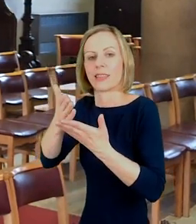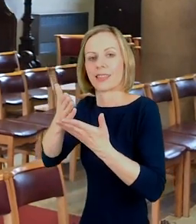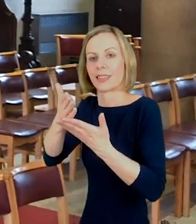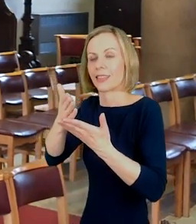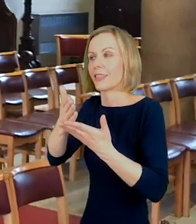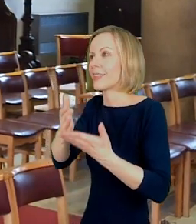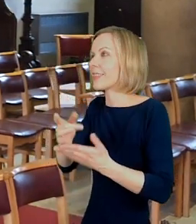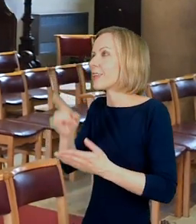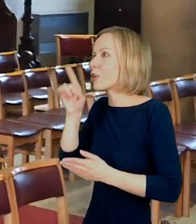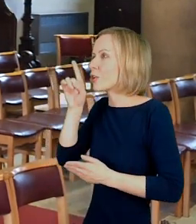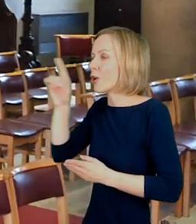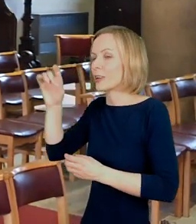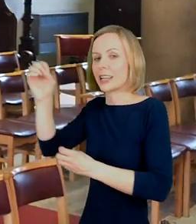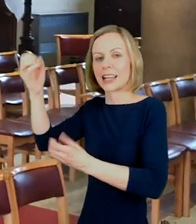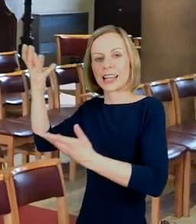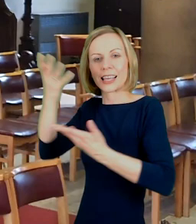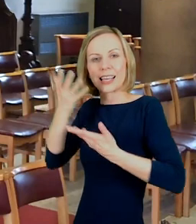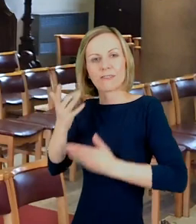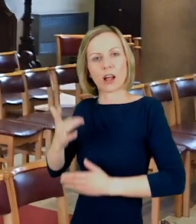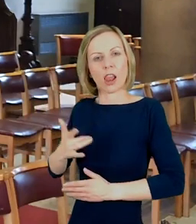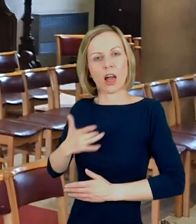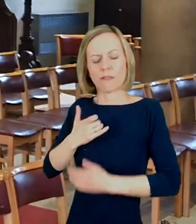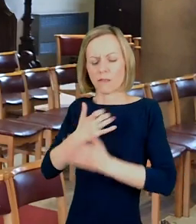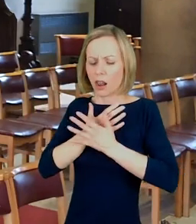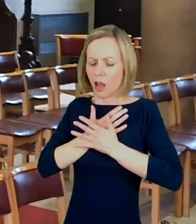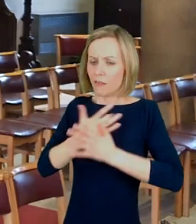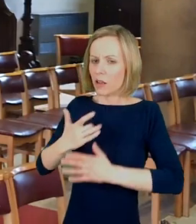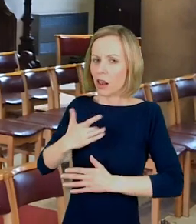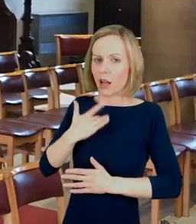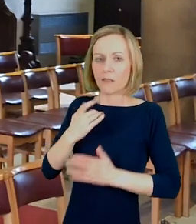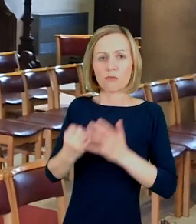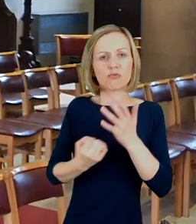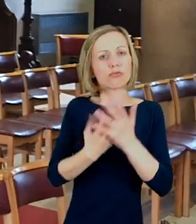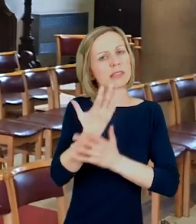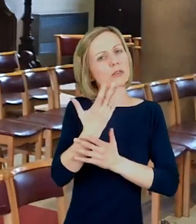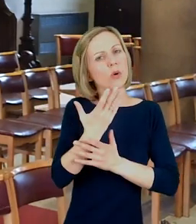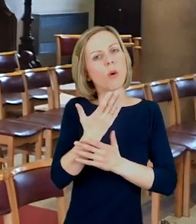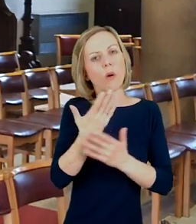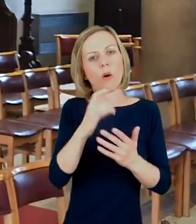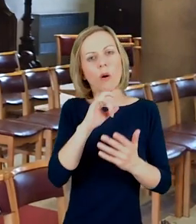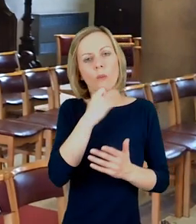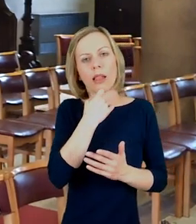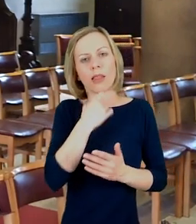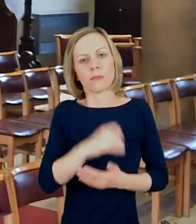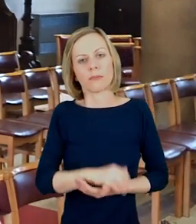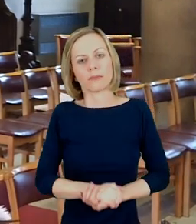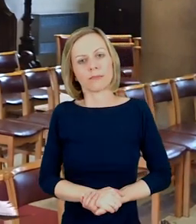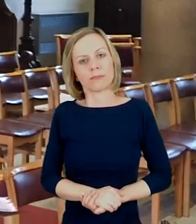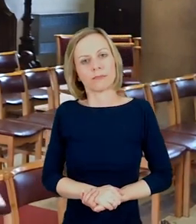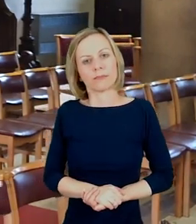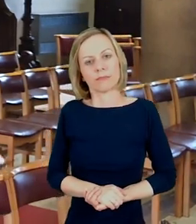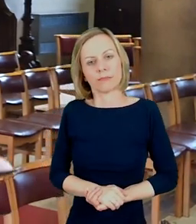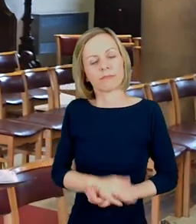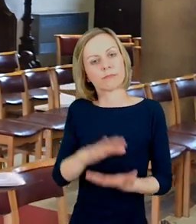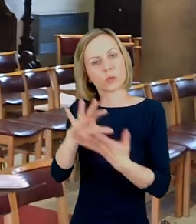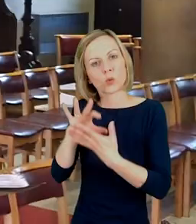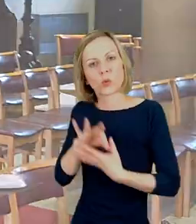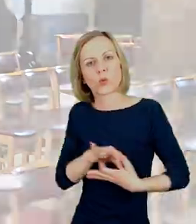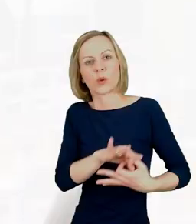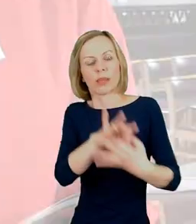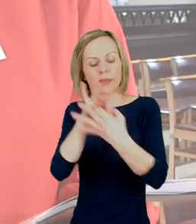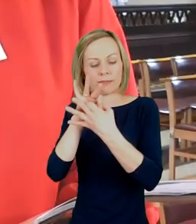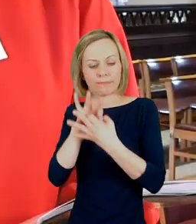life, loves life, and restores life from suffering and death. We say